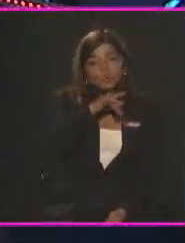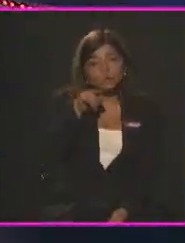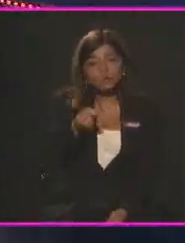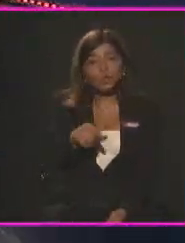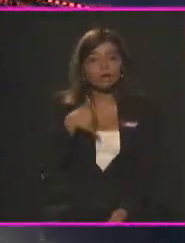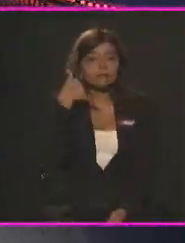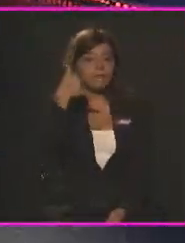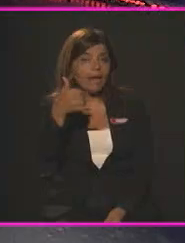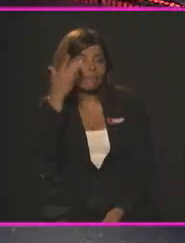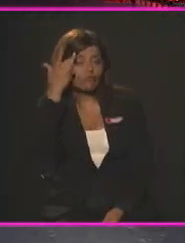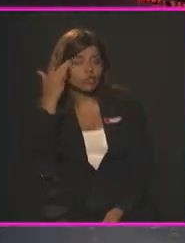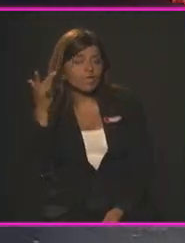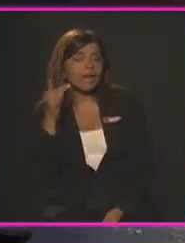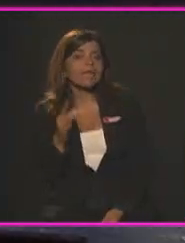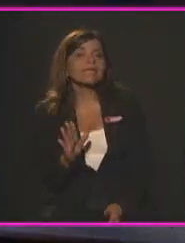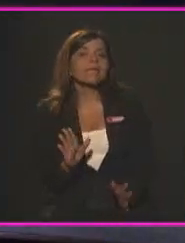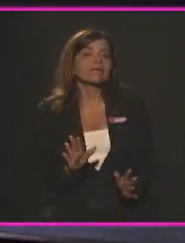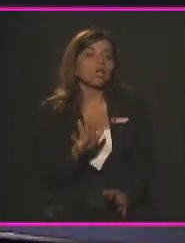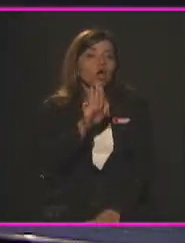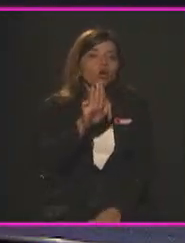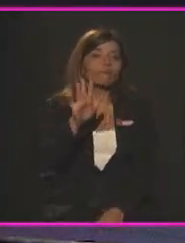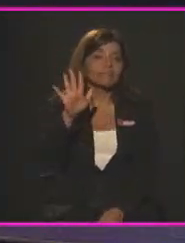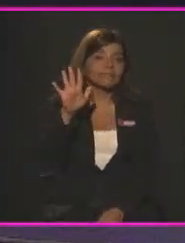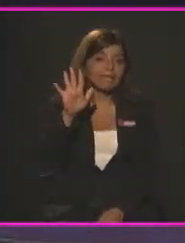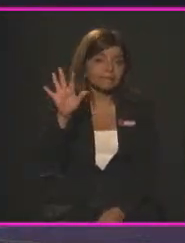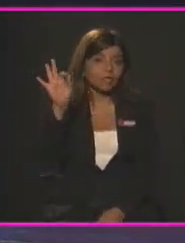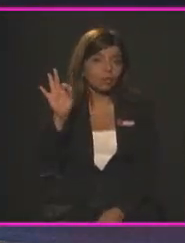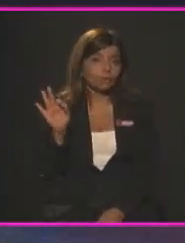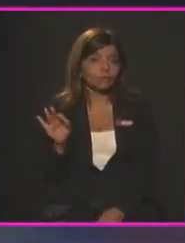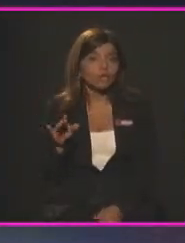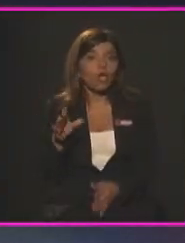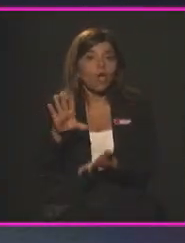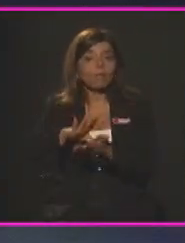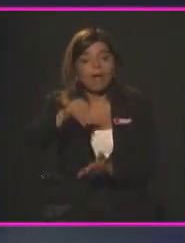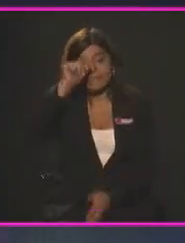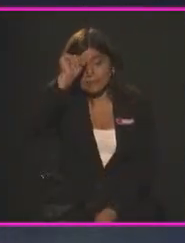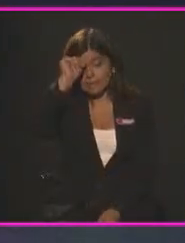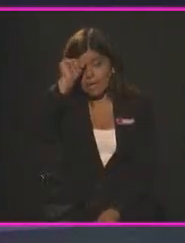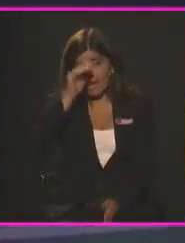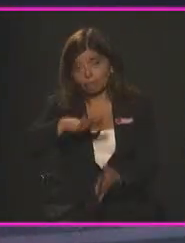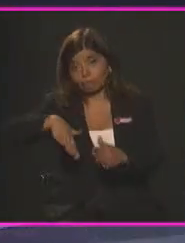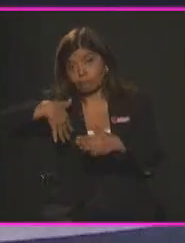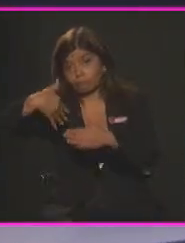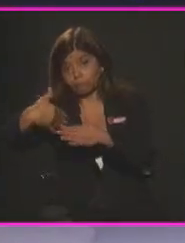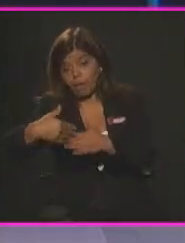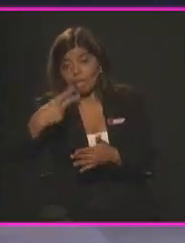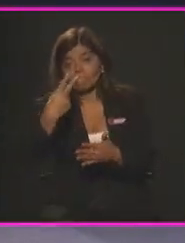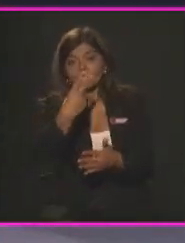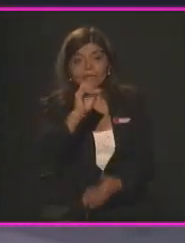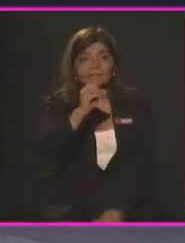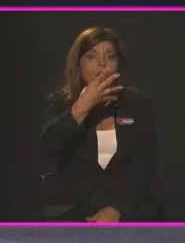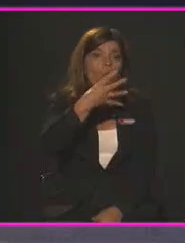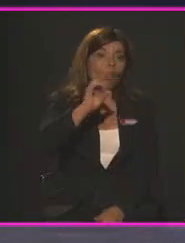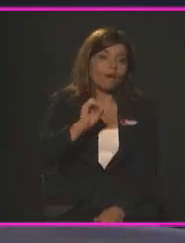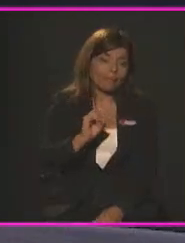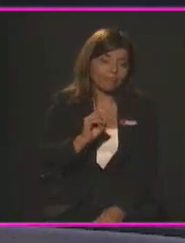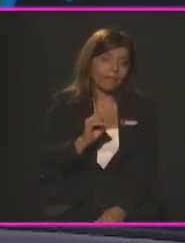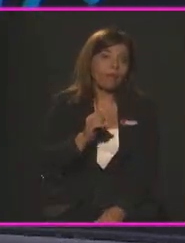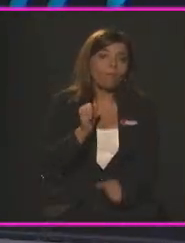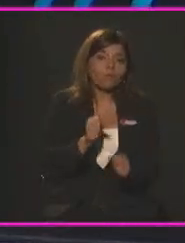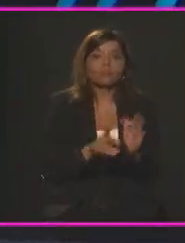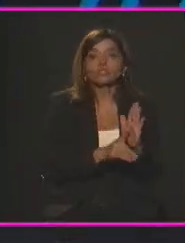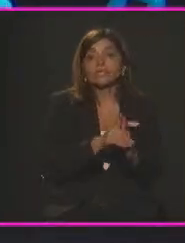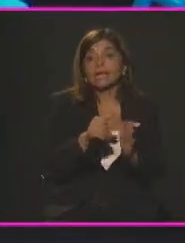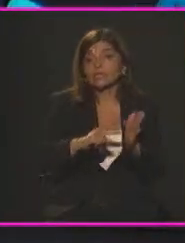2040, and Bangladesh is only 10 points behind that. So we think we can develop this technology right now, deploy it in